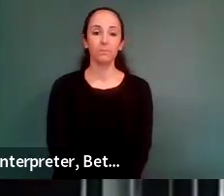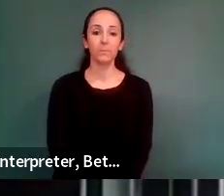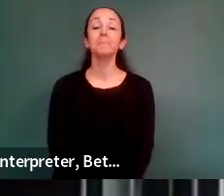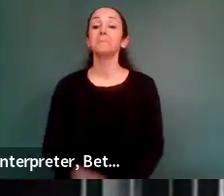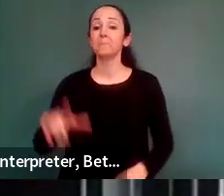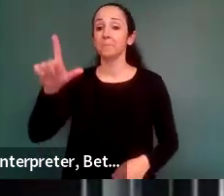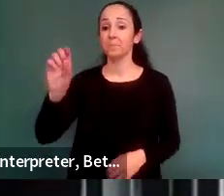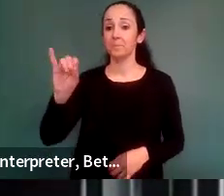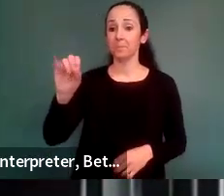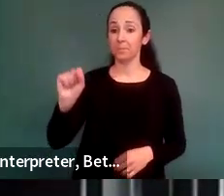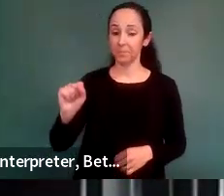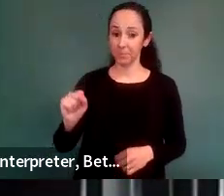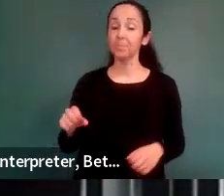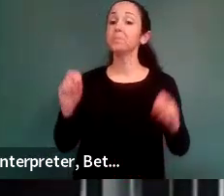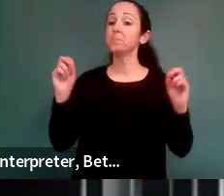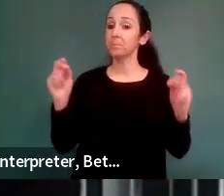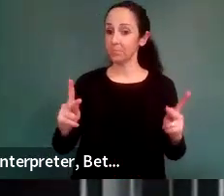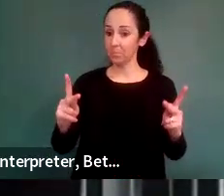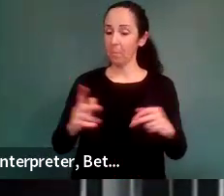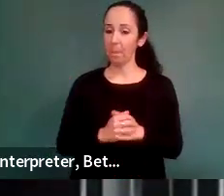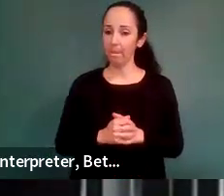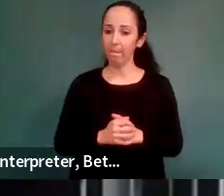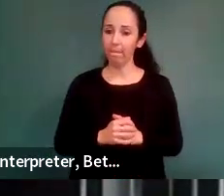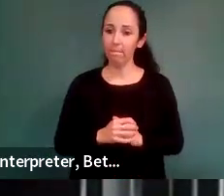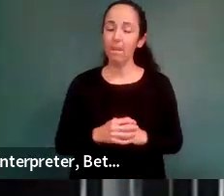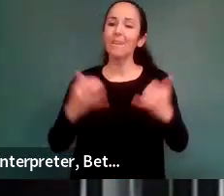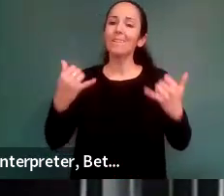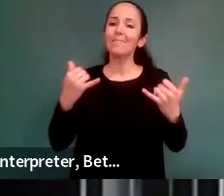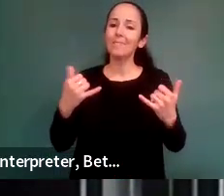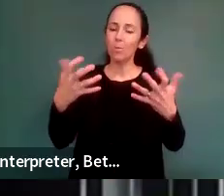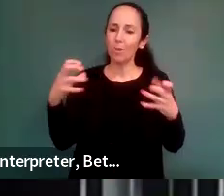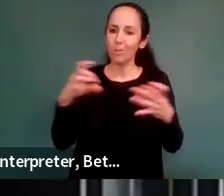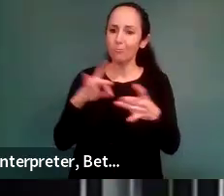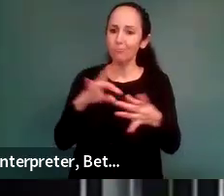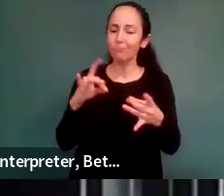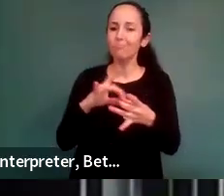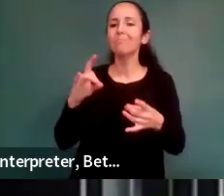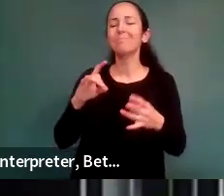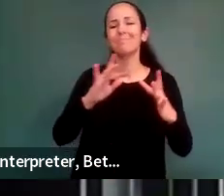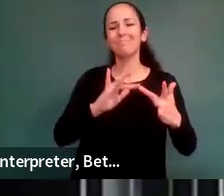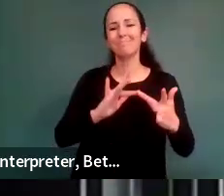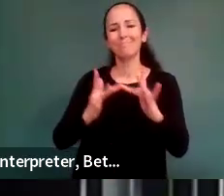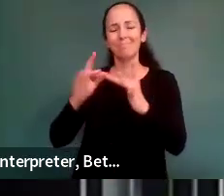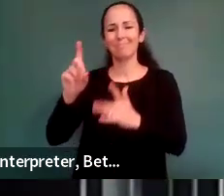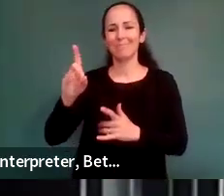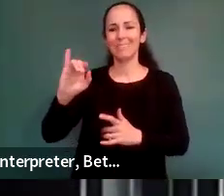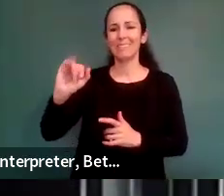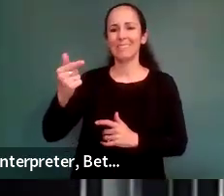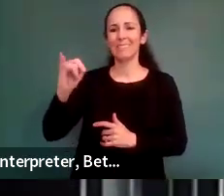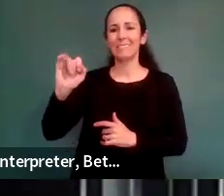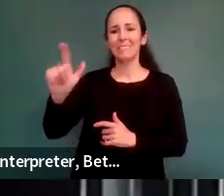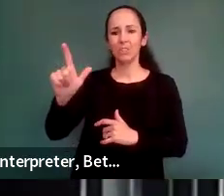Okay, now let's talk a little bit about what is digital accessibility. So